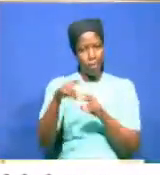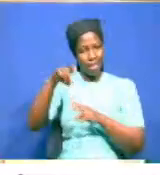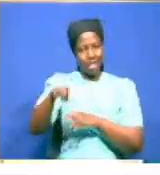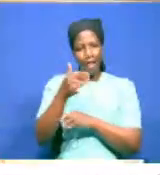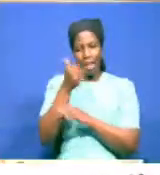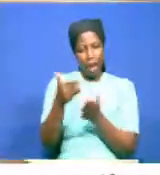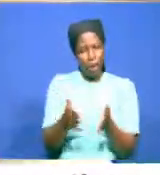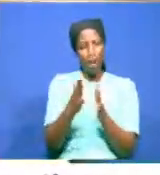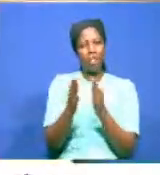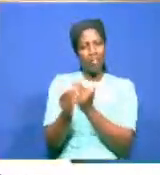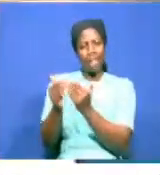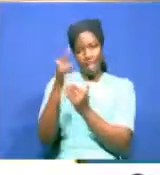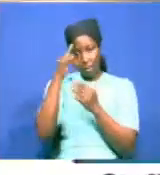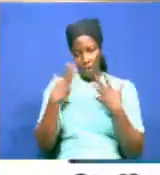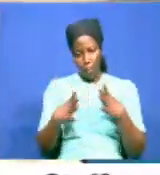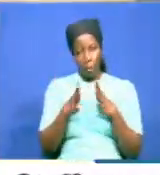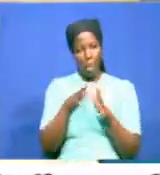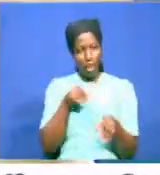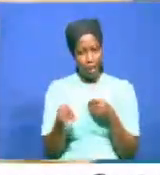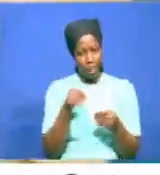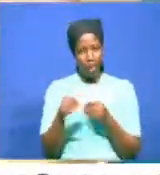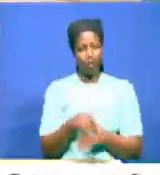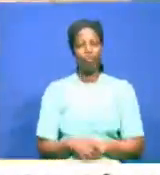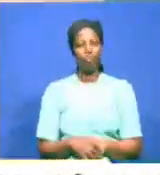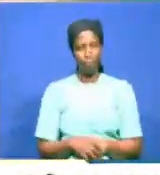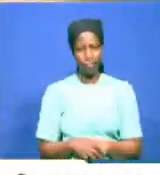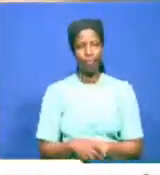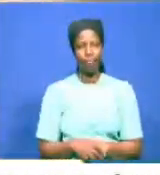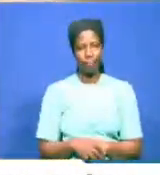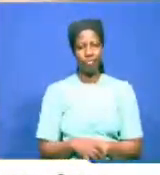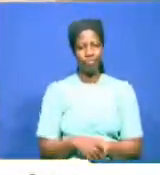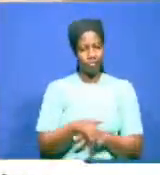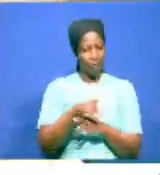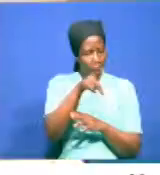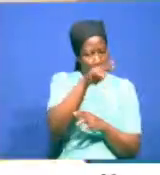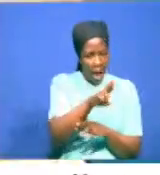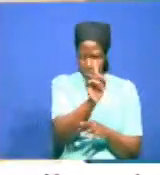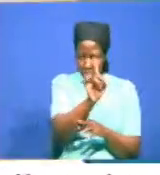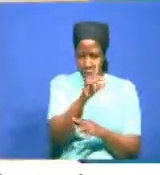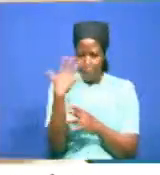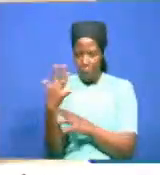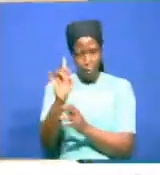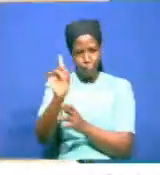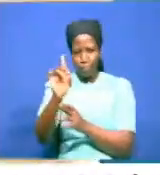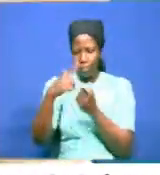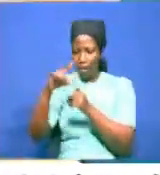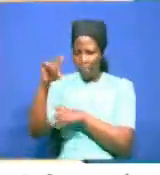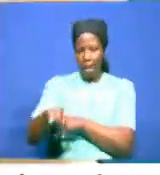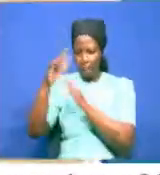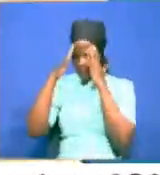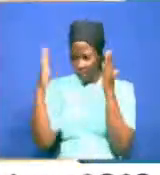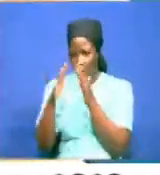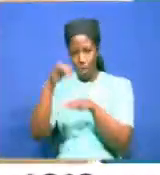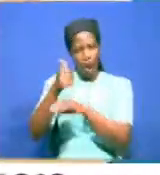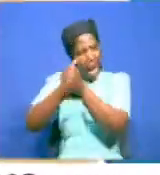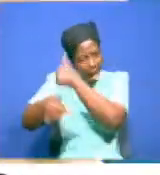looking at persons with disabilities. Yes. We should go out of PR. Yes. No PR, no papers. Let us look at actionable ways